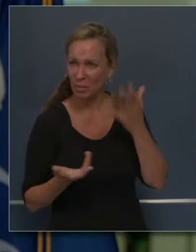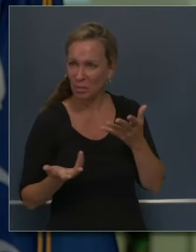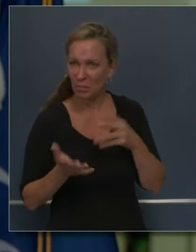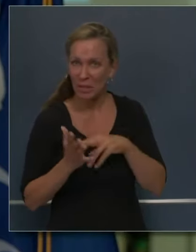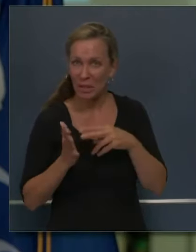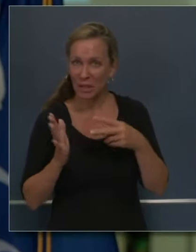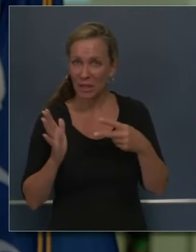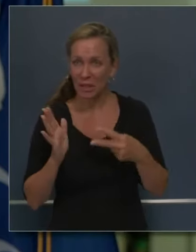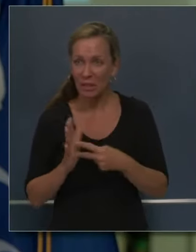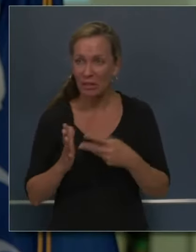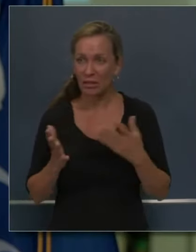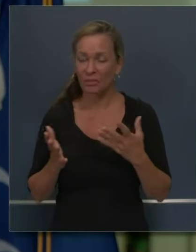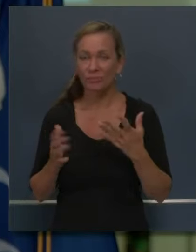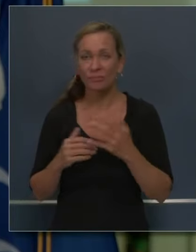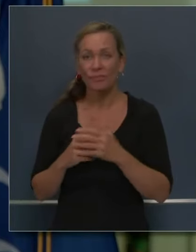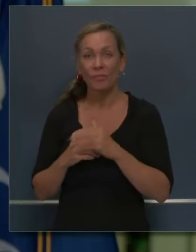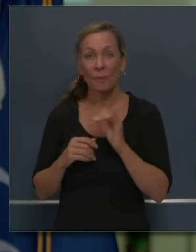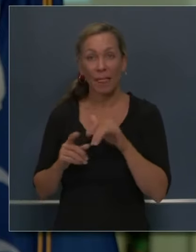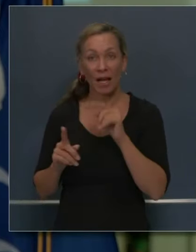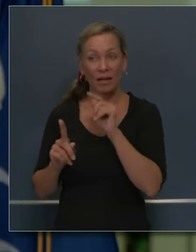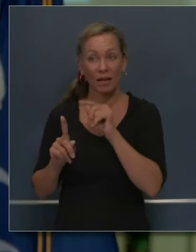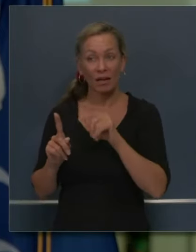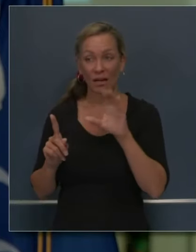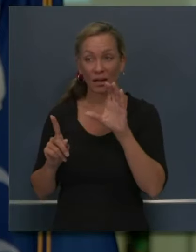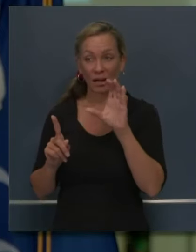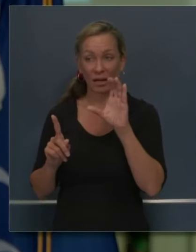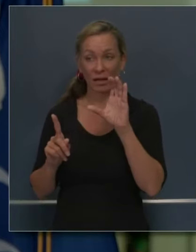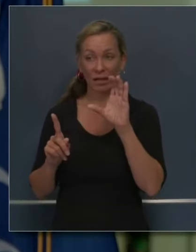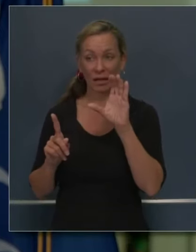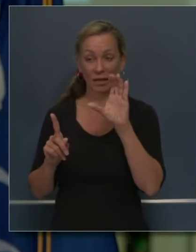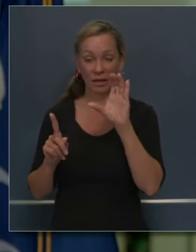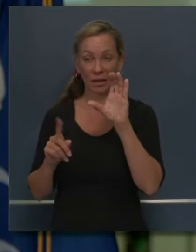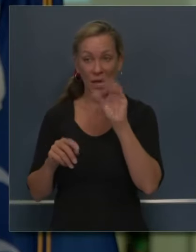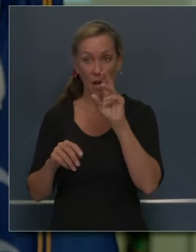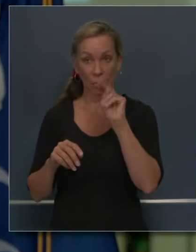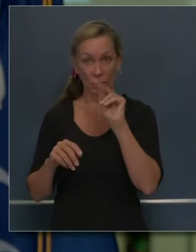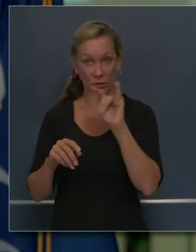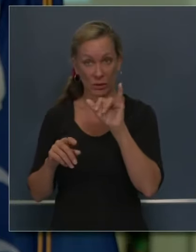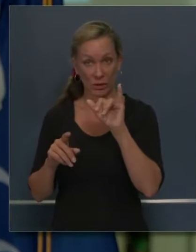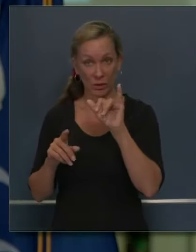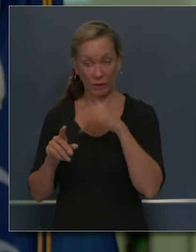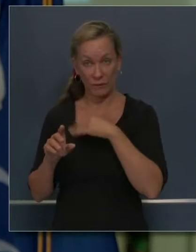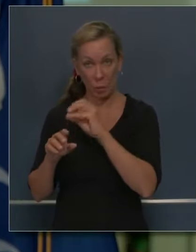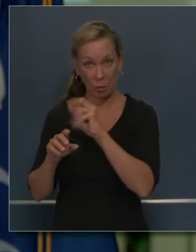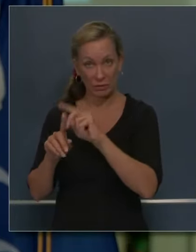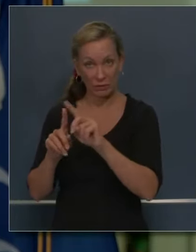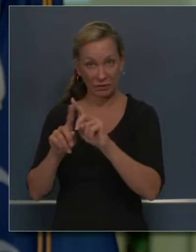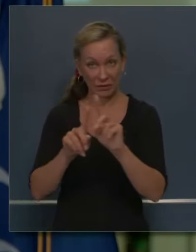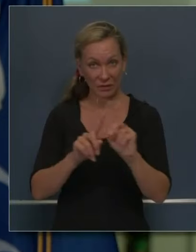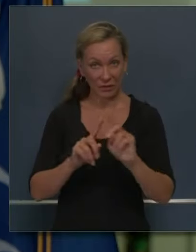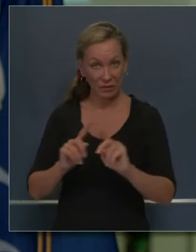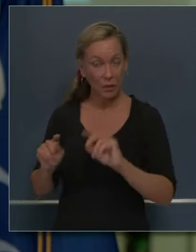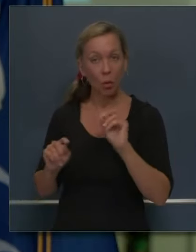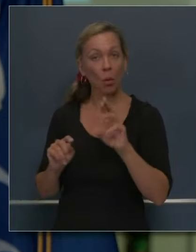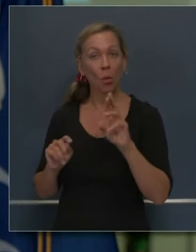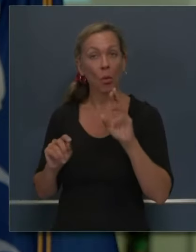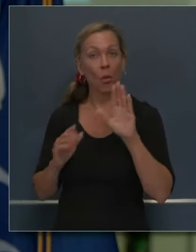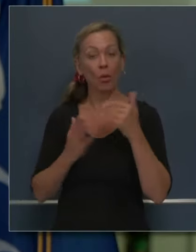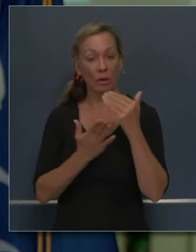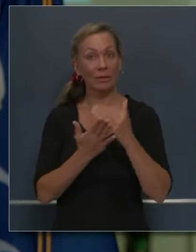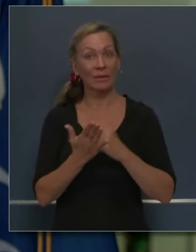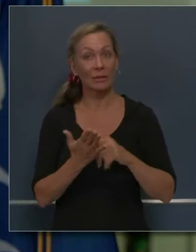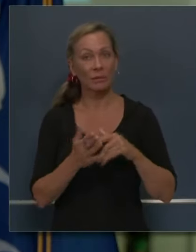is it a uniform process? I mean, one of those maybe is why it's taking so long. There's some real frustration out there. So I'm hoping you can address what people should